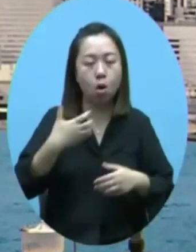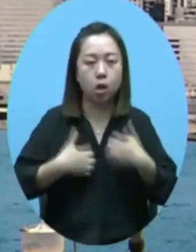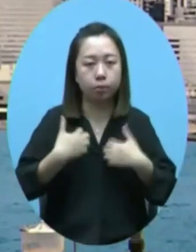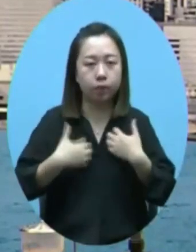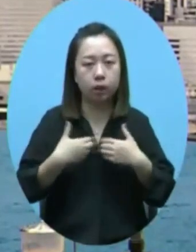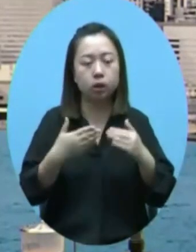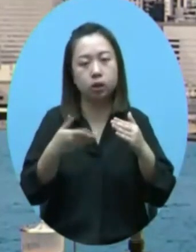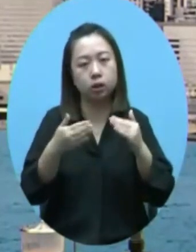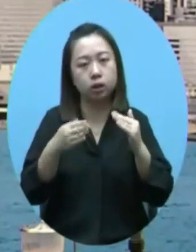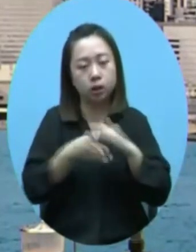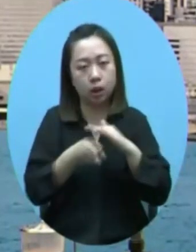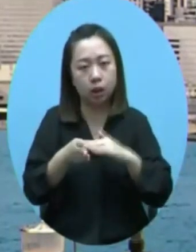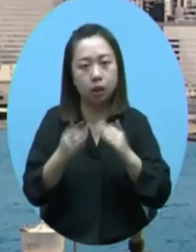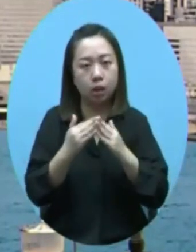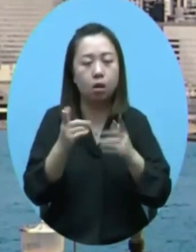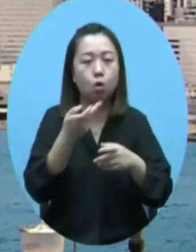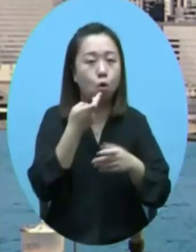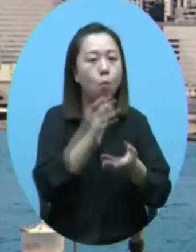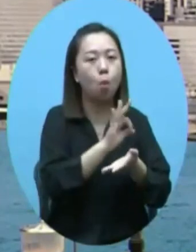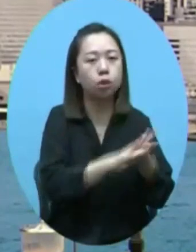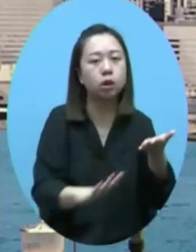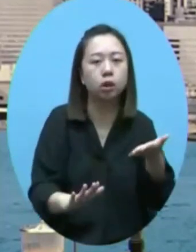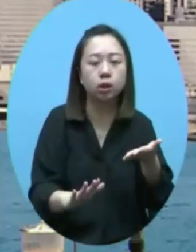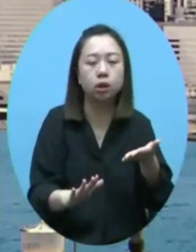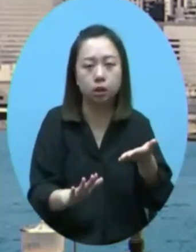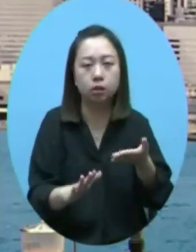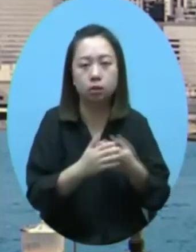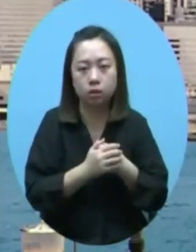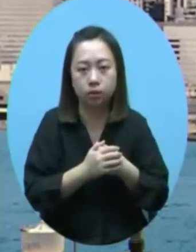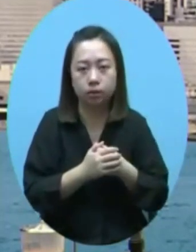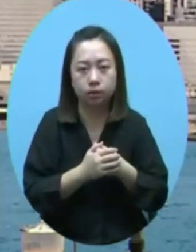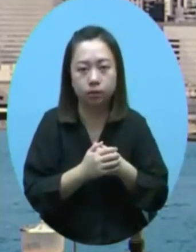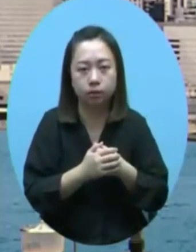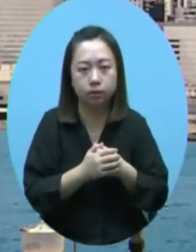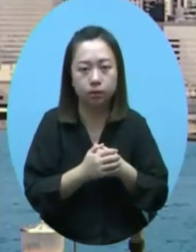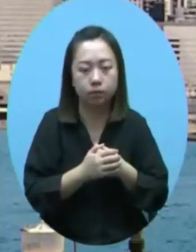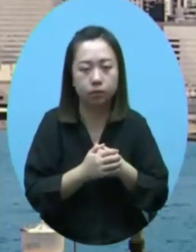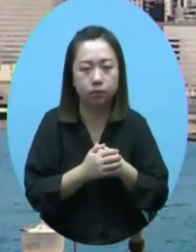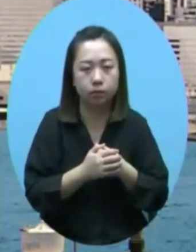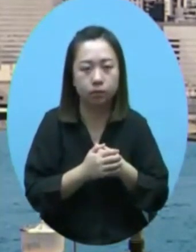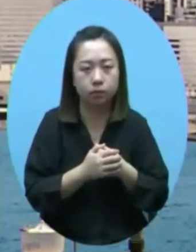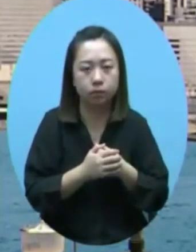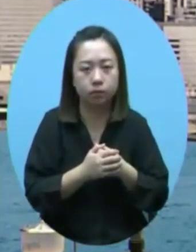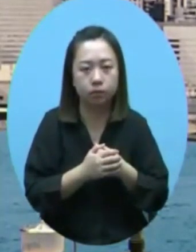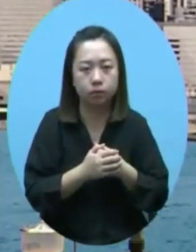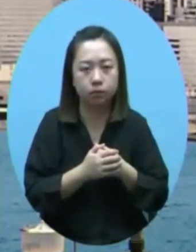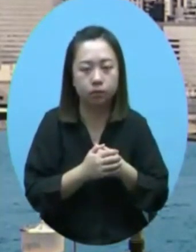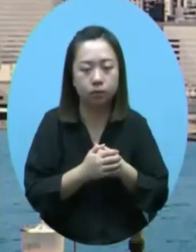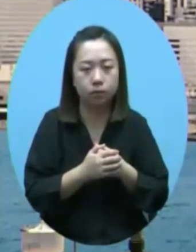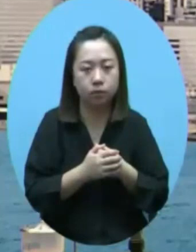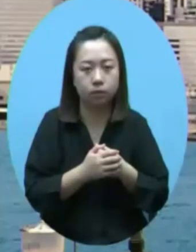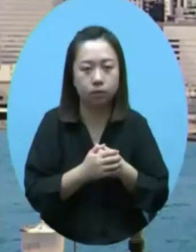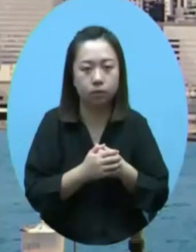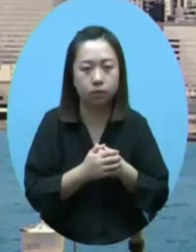they went to the Children's Hospital A&E, and the brother was elder brother tested